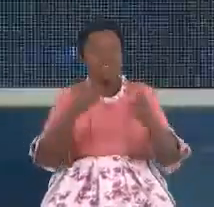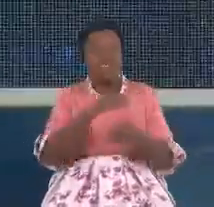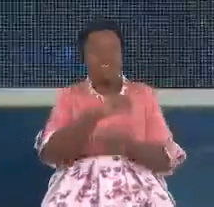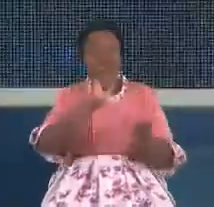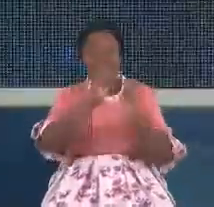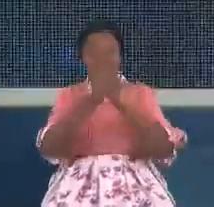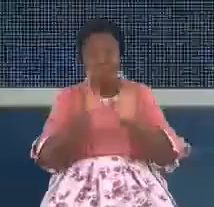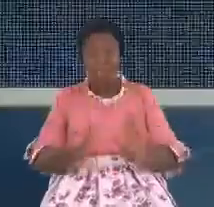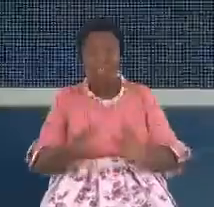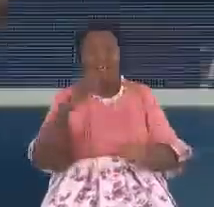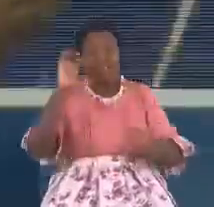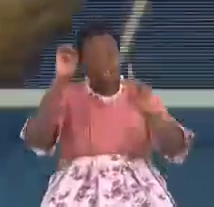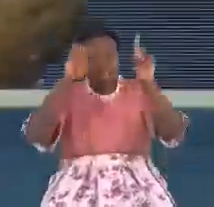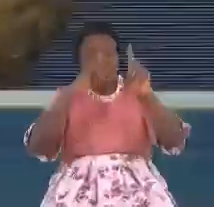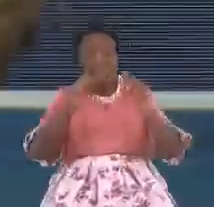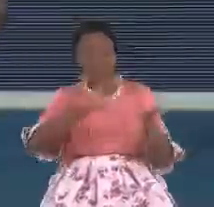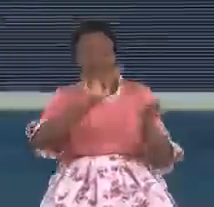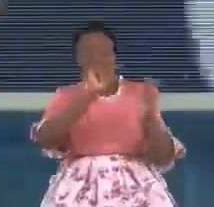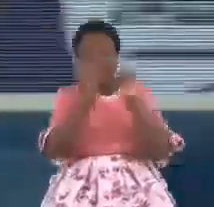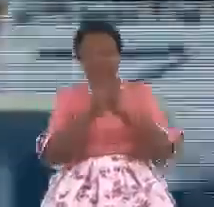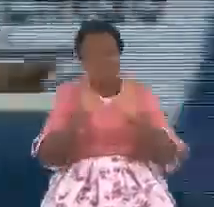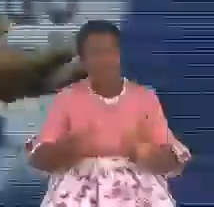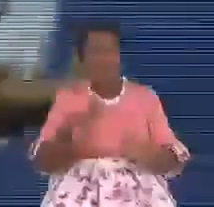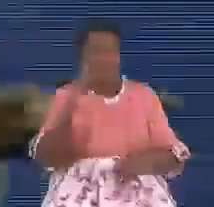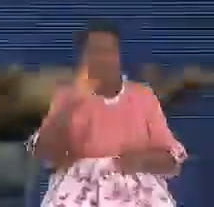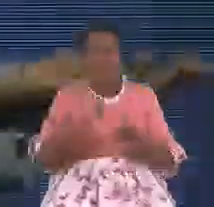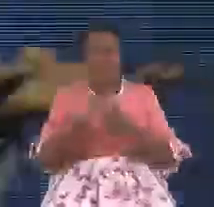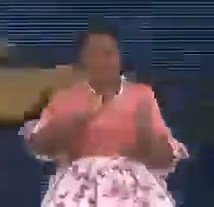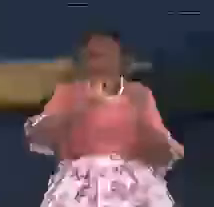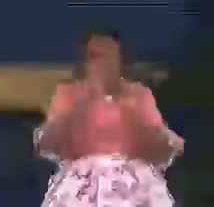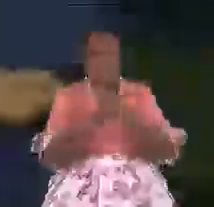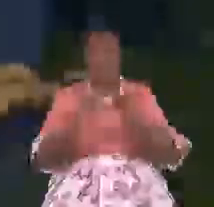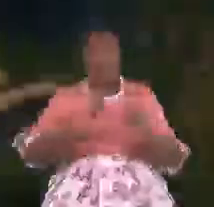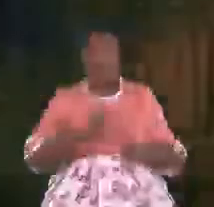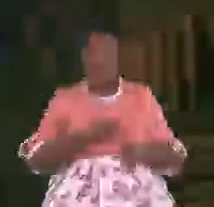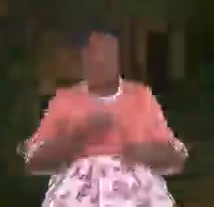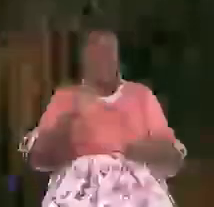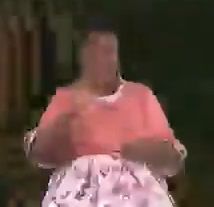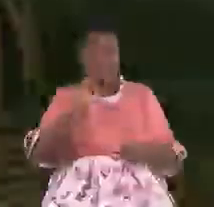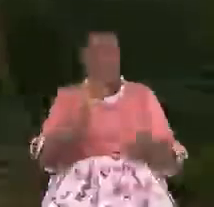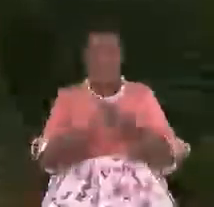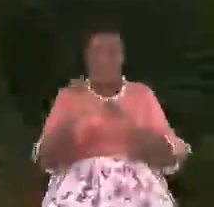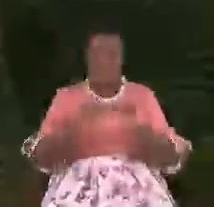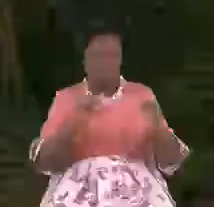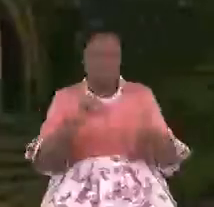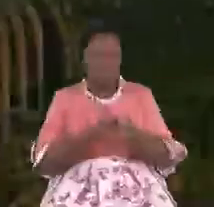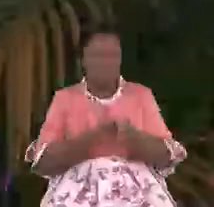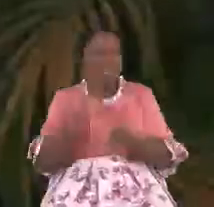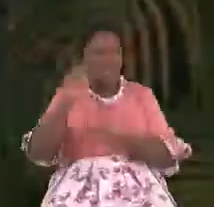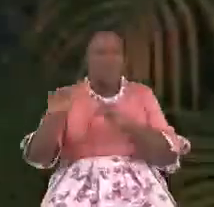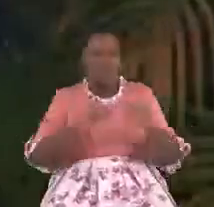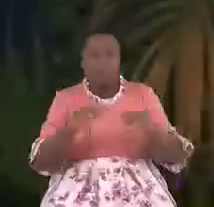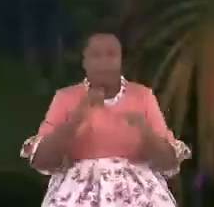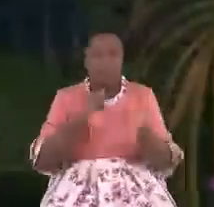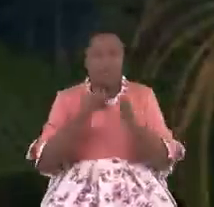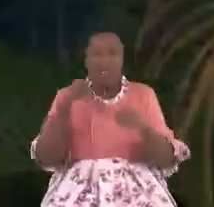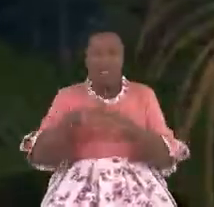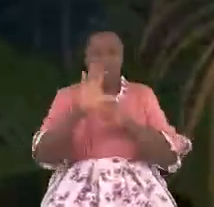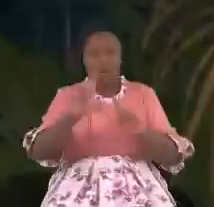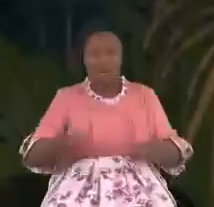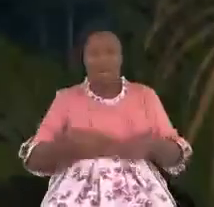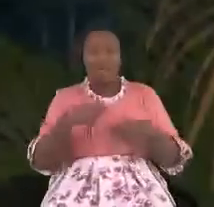the transformer, the one that will transform us, he is the one that will do it. He will perform it in your life. He